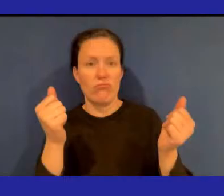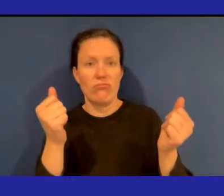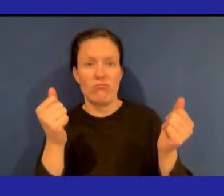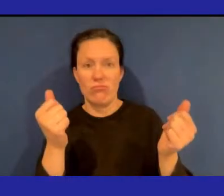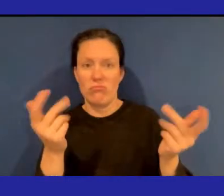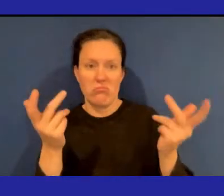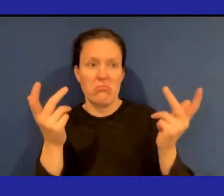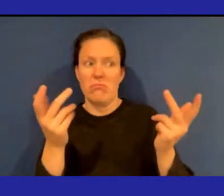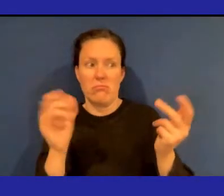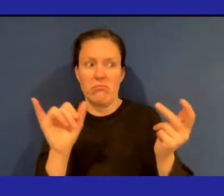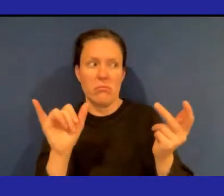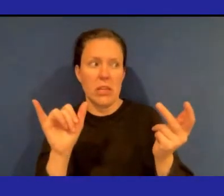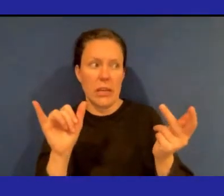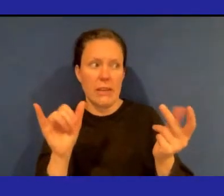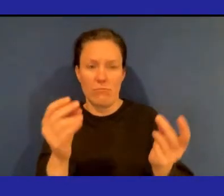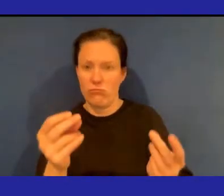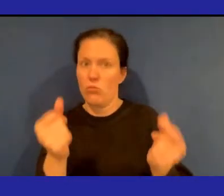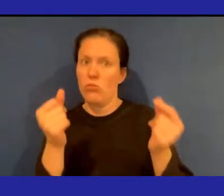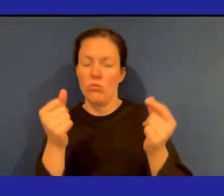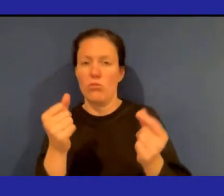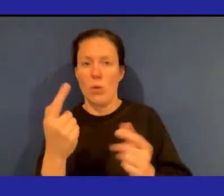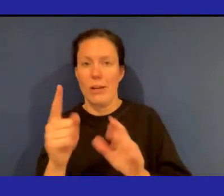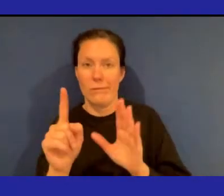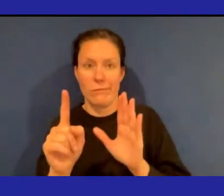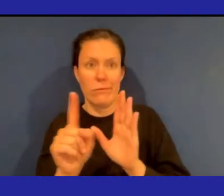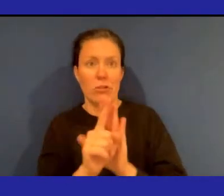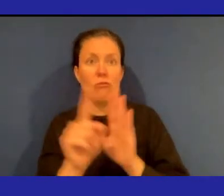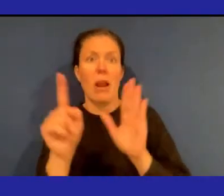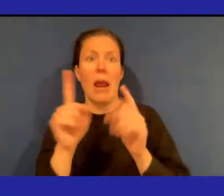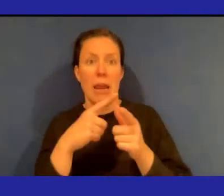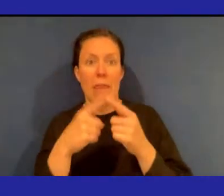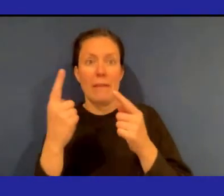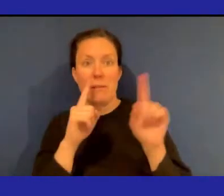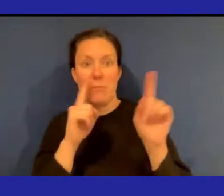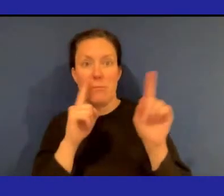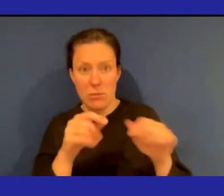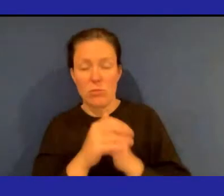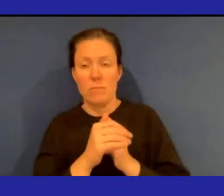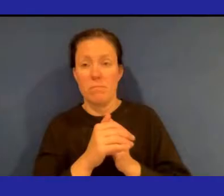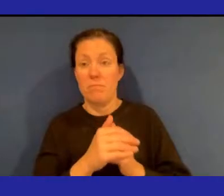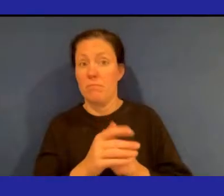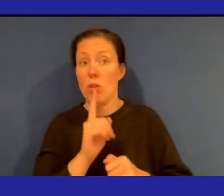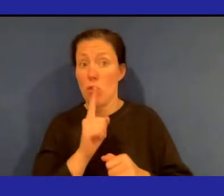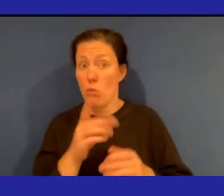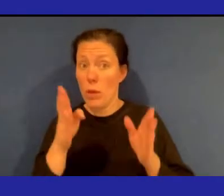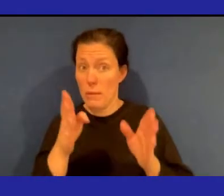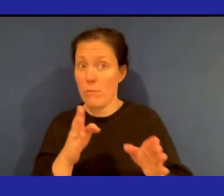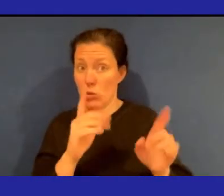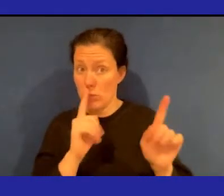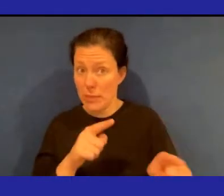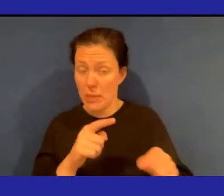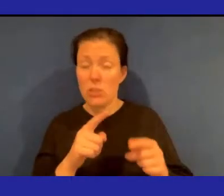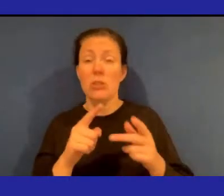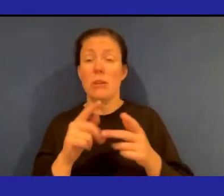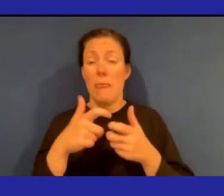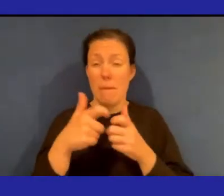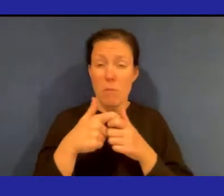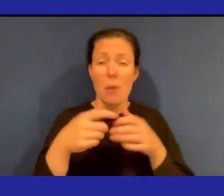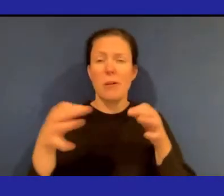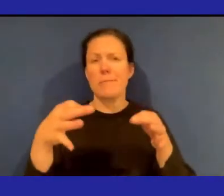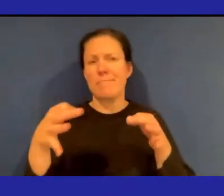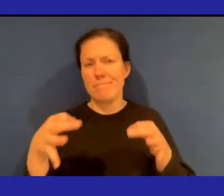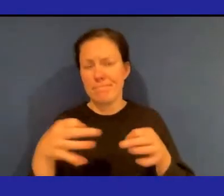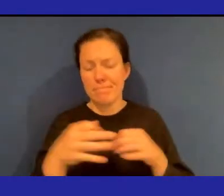like the second it rang. I got a real person. I explained the problem. She was very clear. She said, I'm